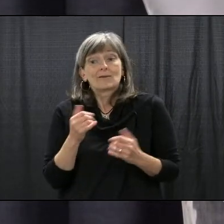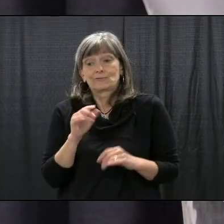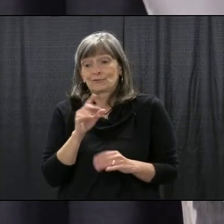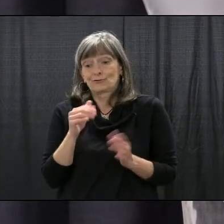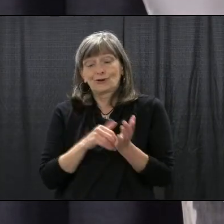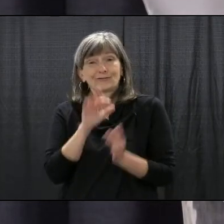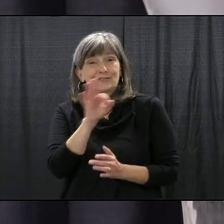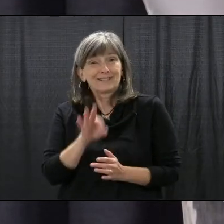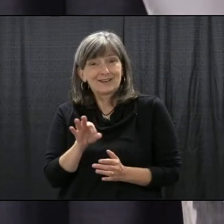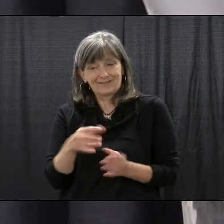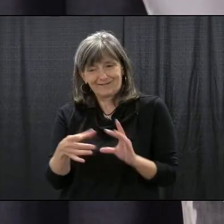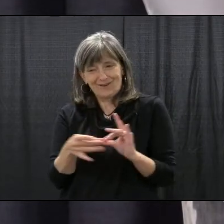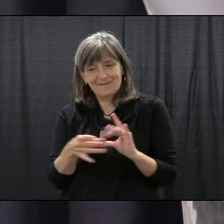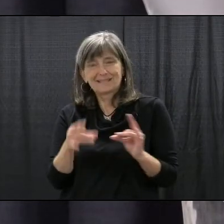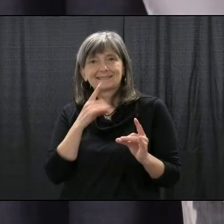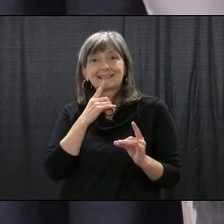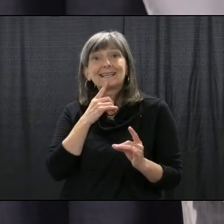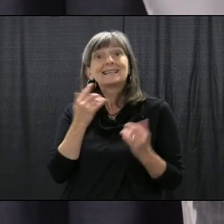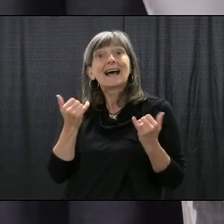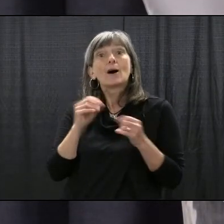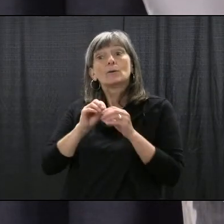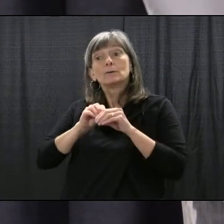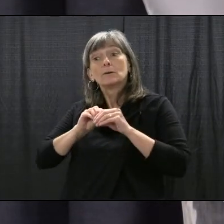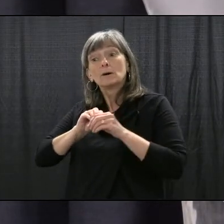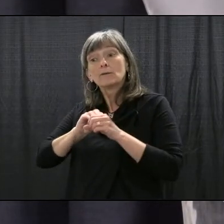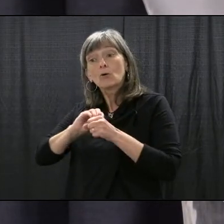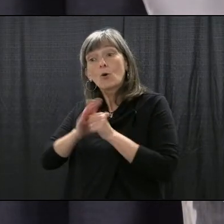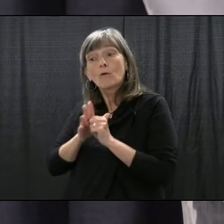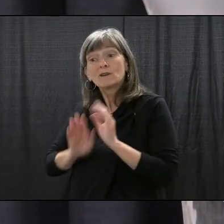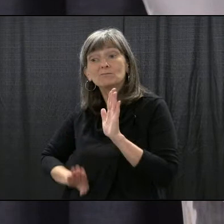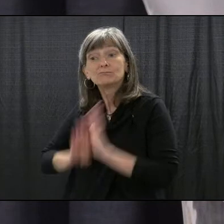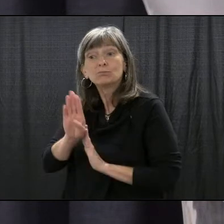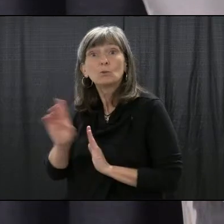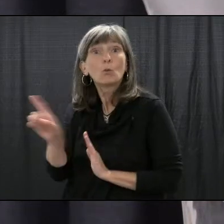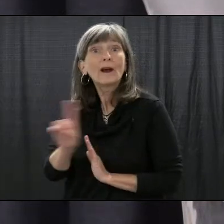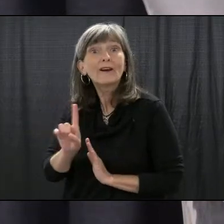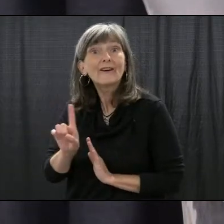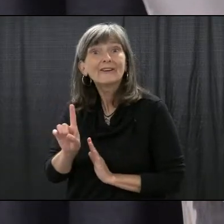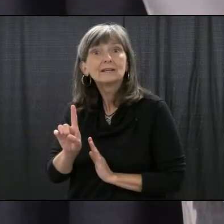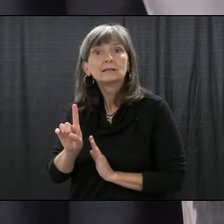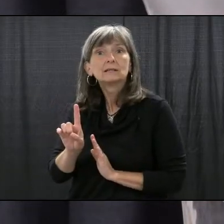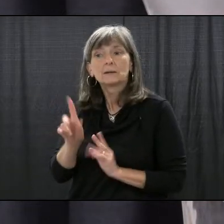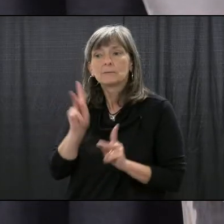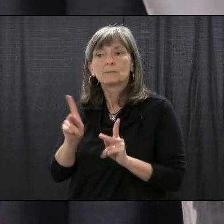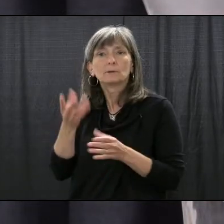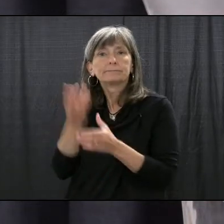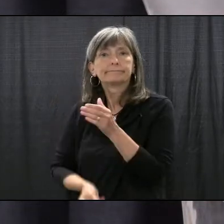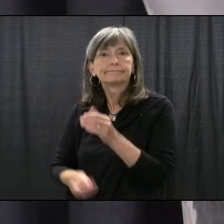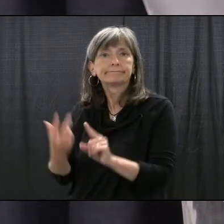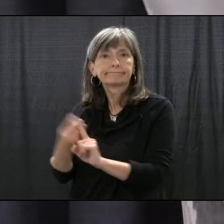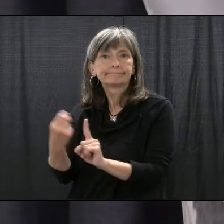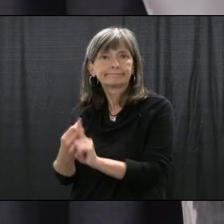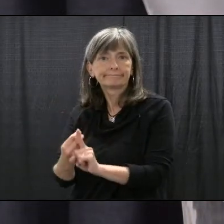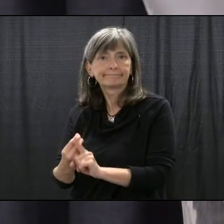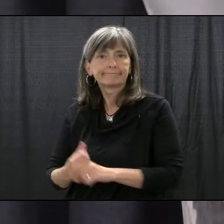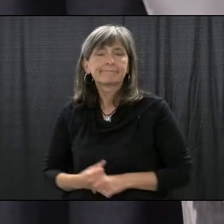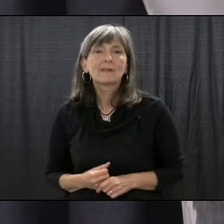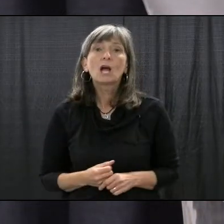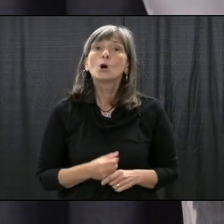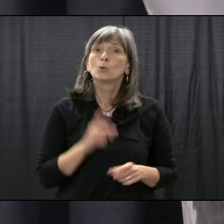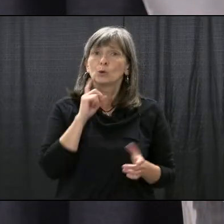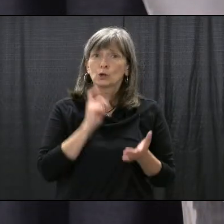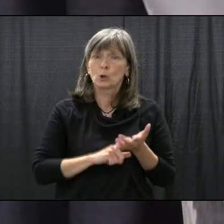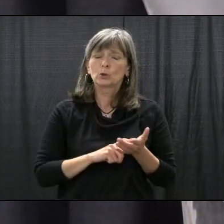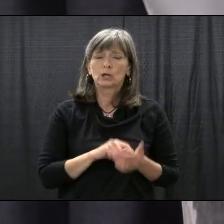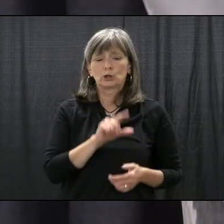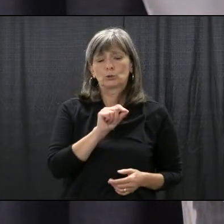unvaccinated. We have, like other jurisdictions in Canada, a relative gap in the 20 to 39-year-olds,